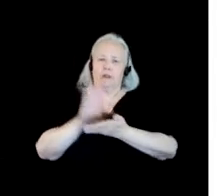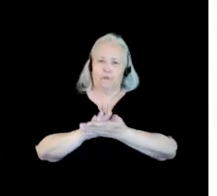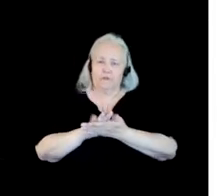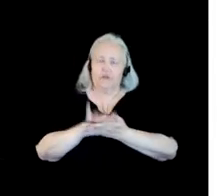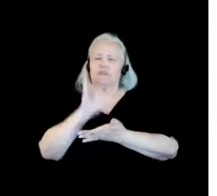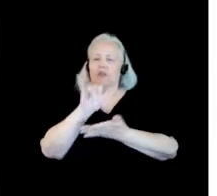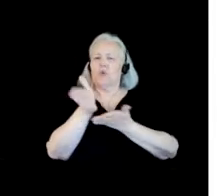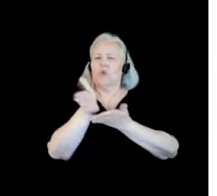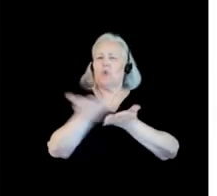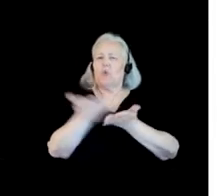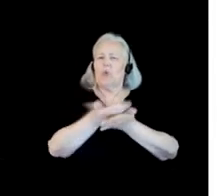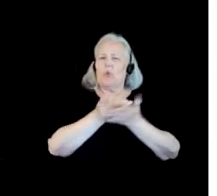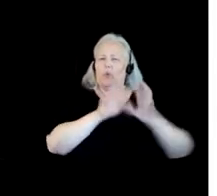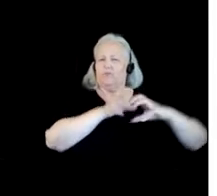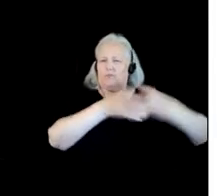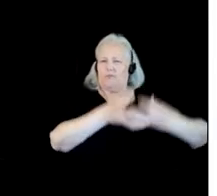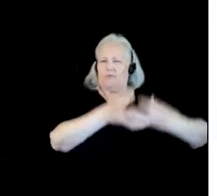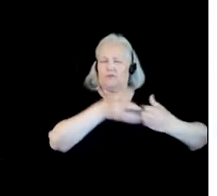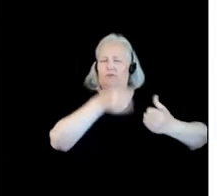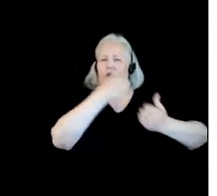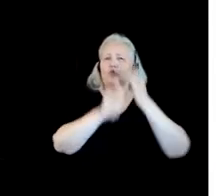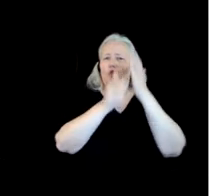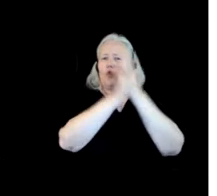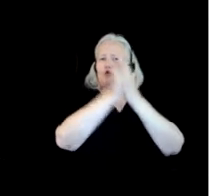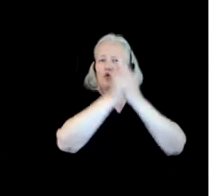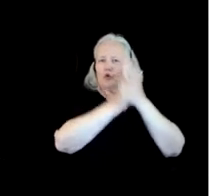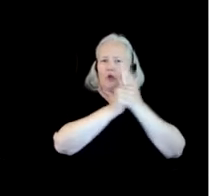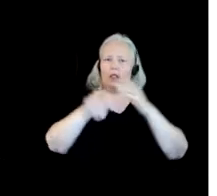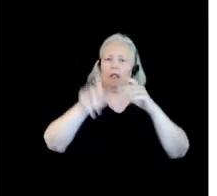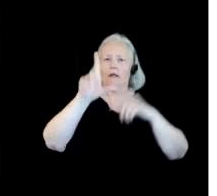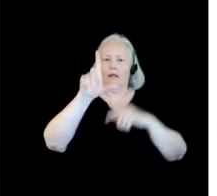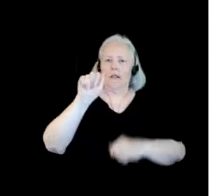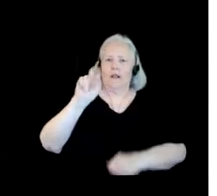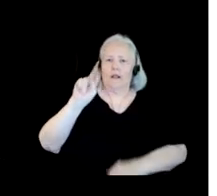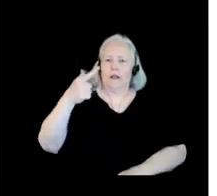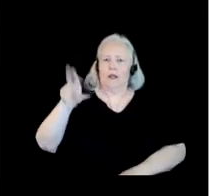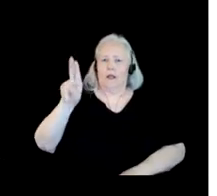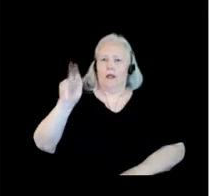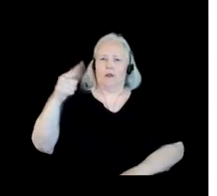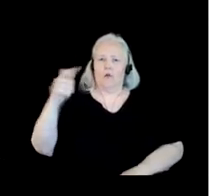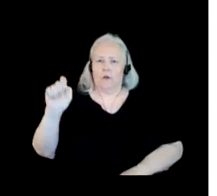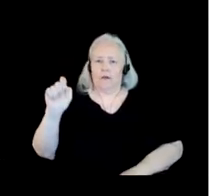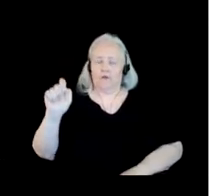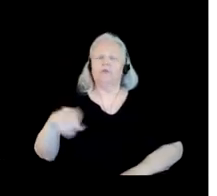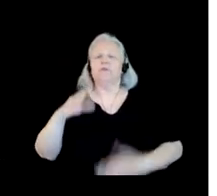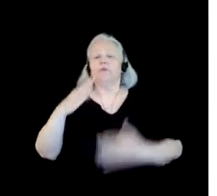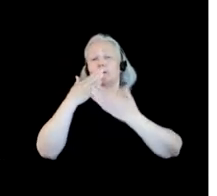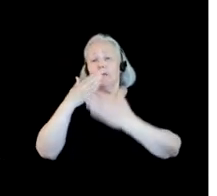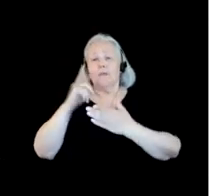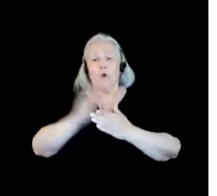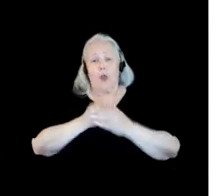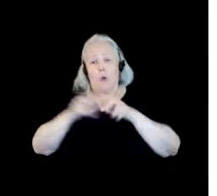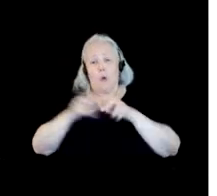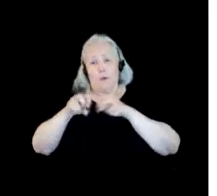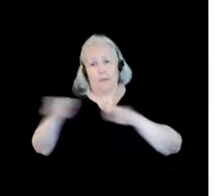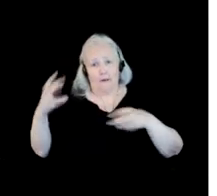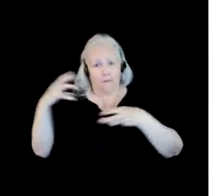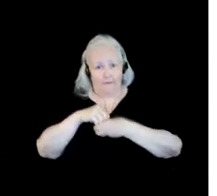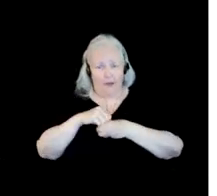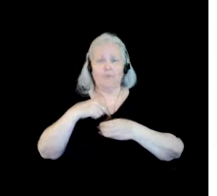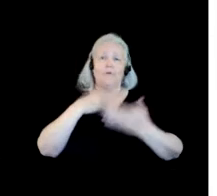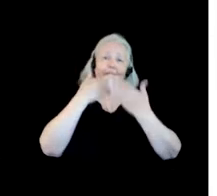LSA's flagship journal, Language. We're grateful to our panelists for taking the time to participate and to you for being